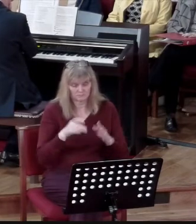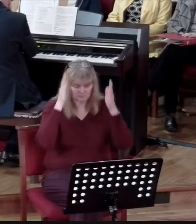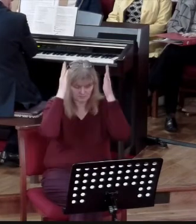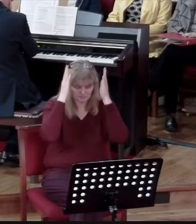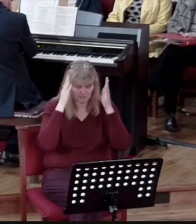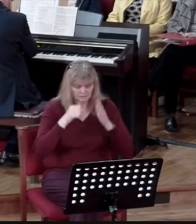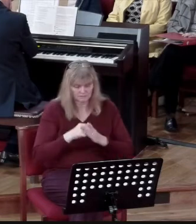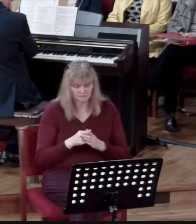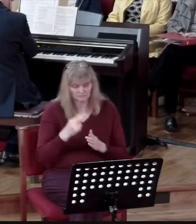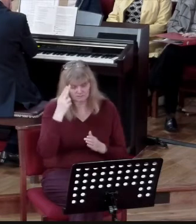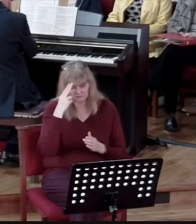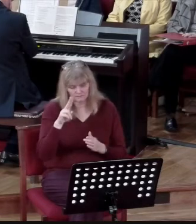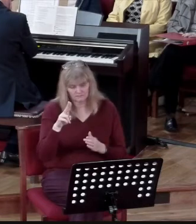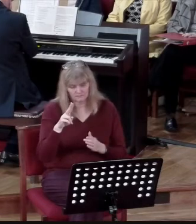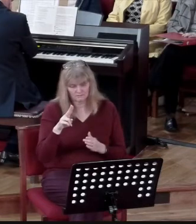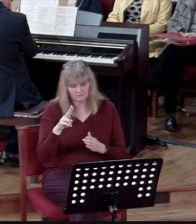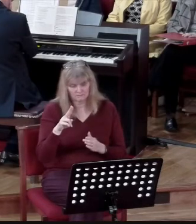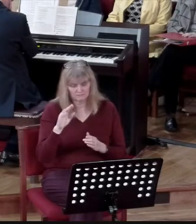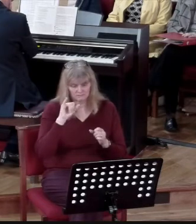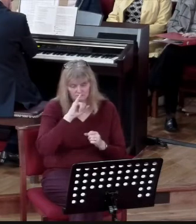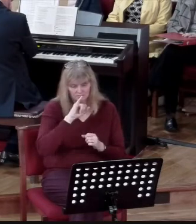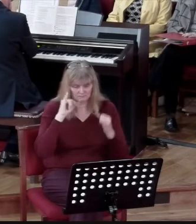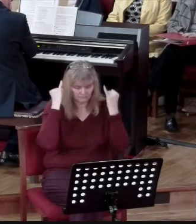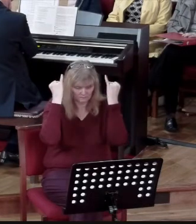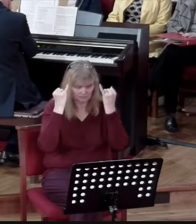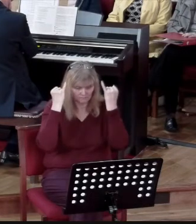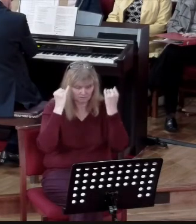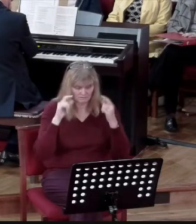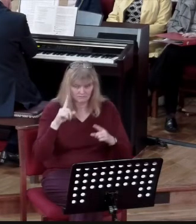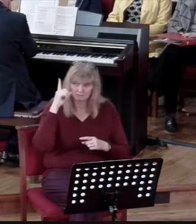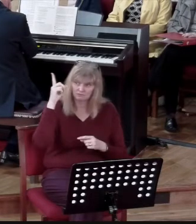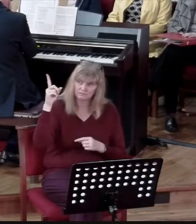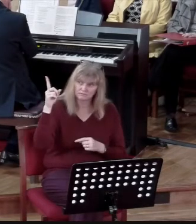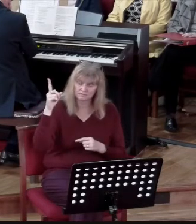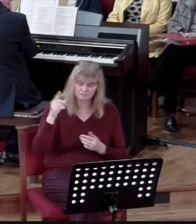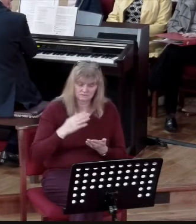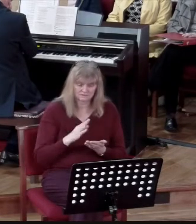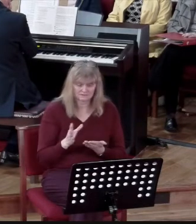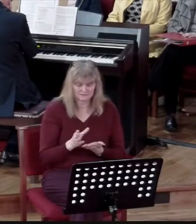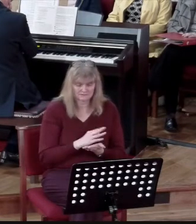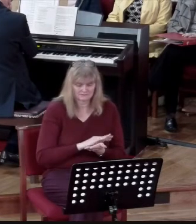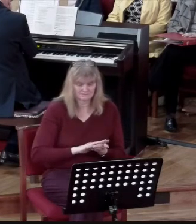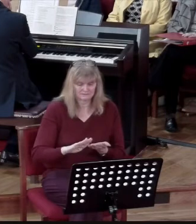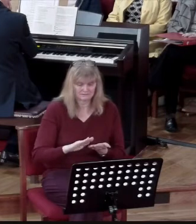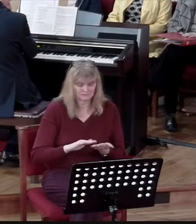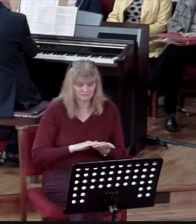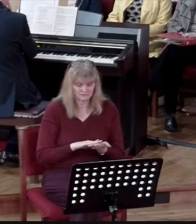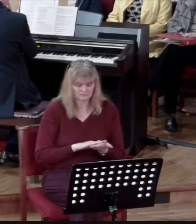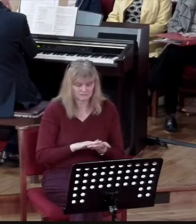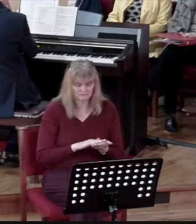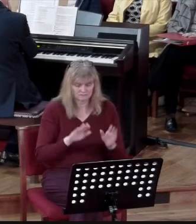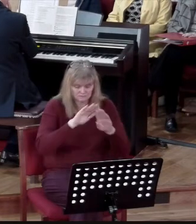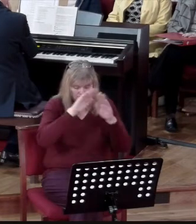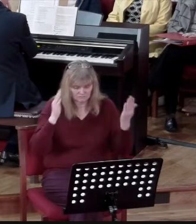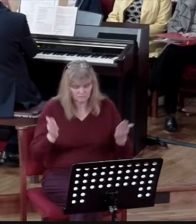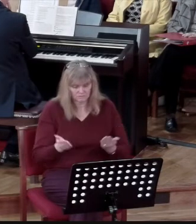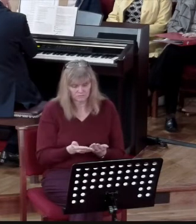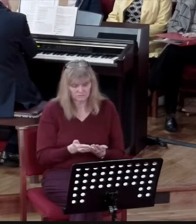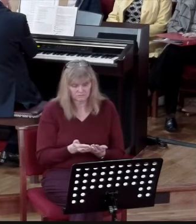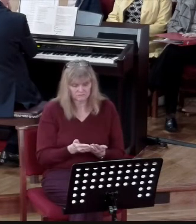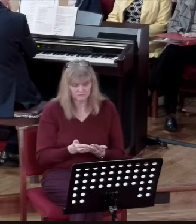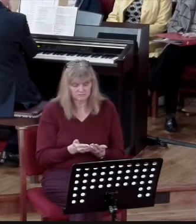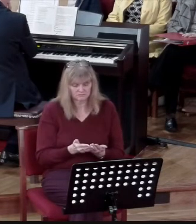the name of the Lamb of God who takes away the sins of the world and who is risen for us. And